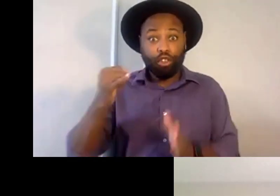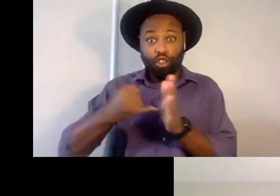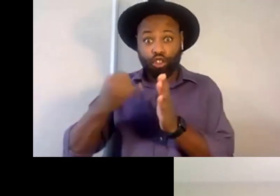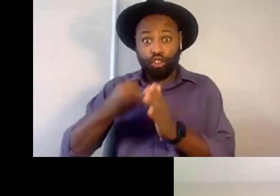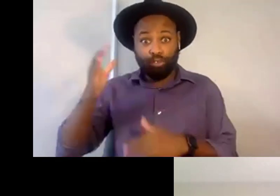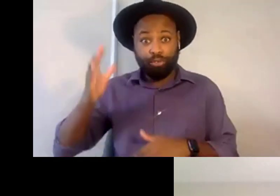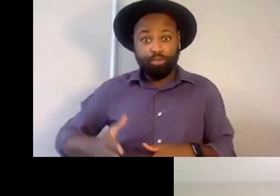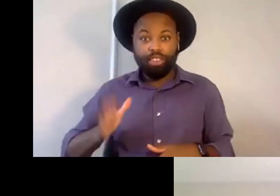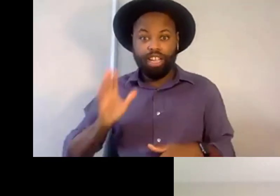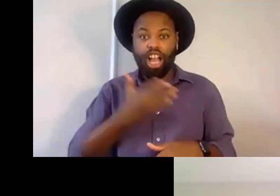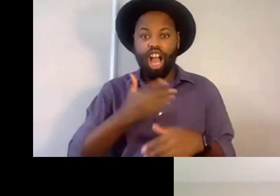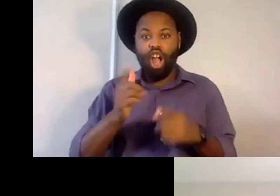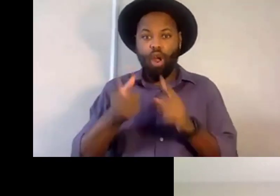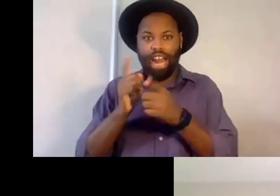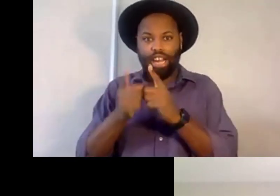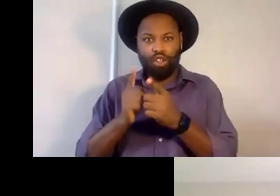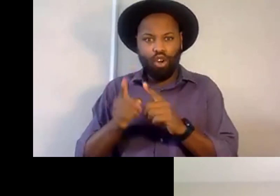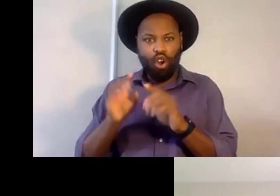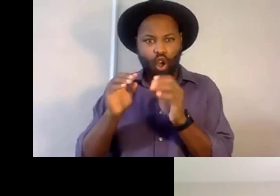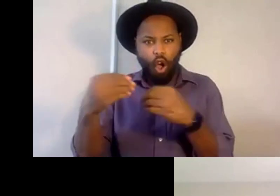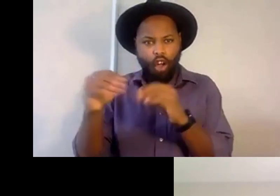offices are all